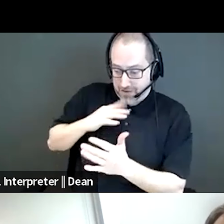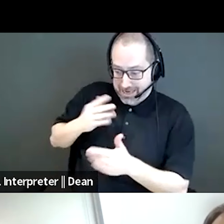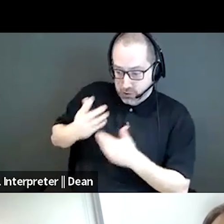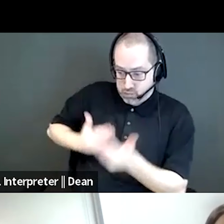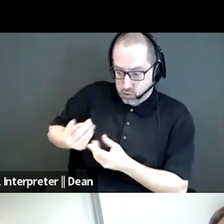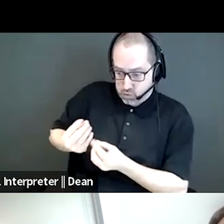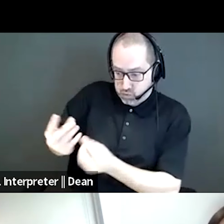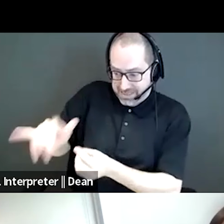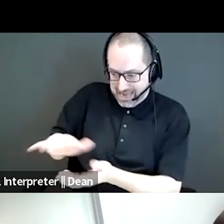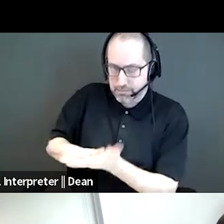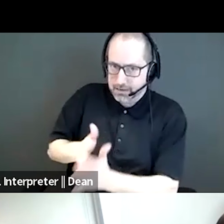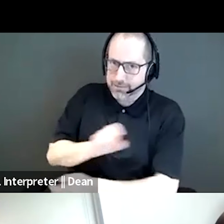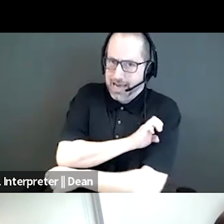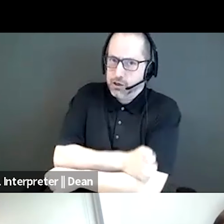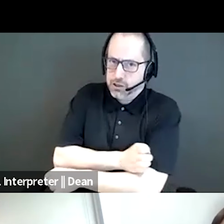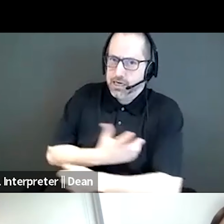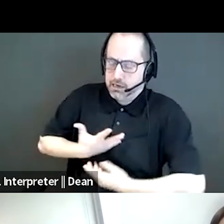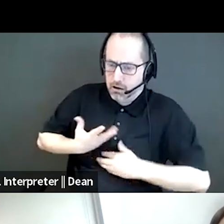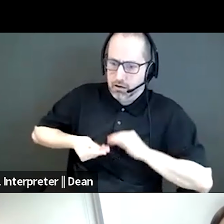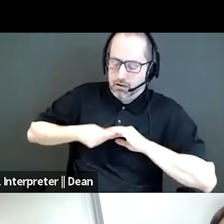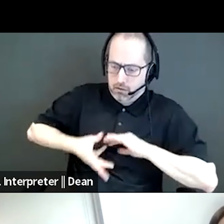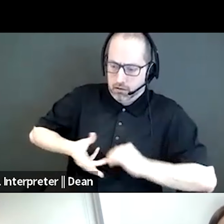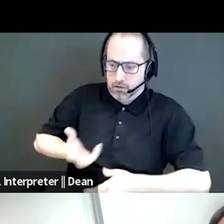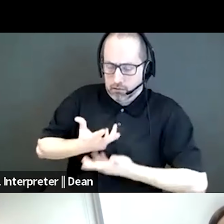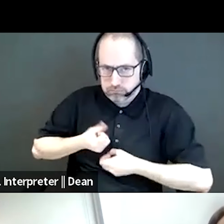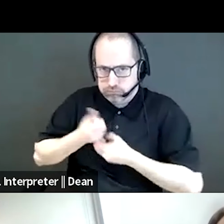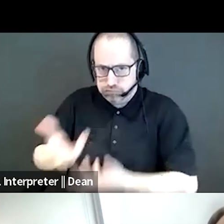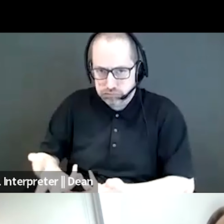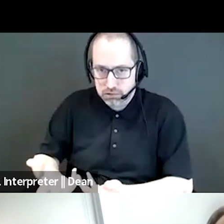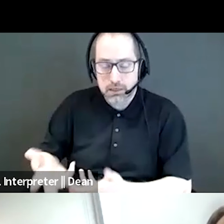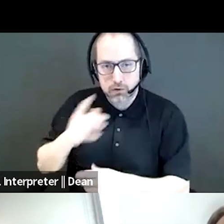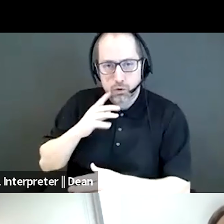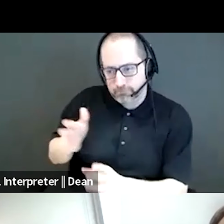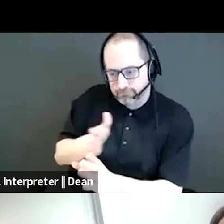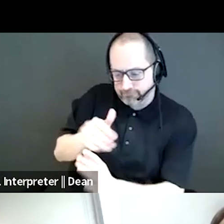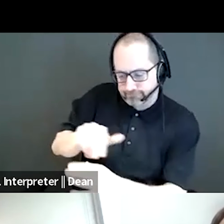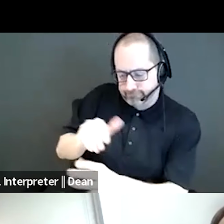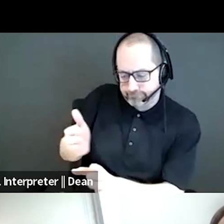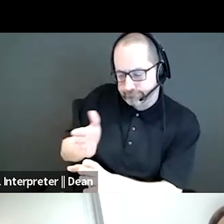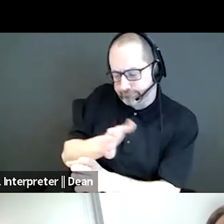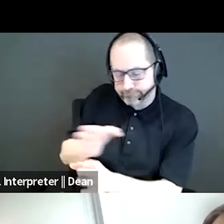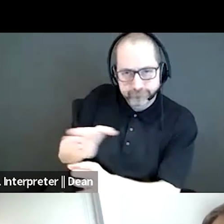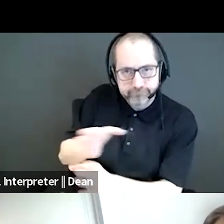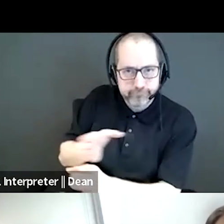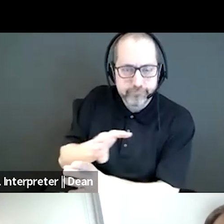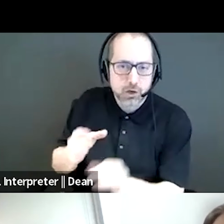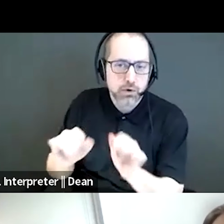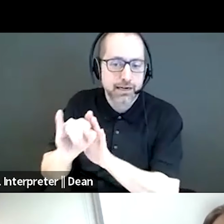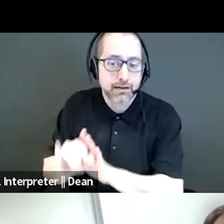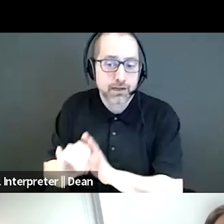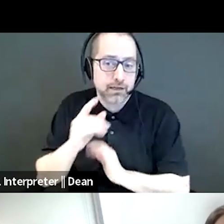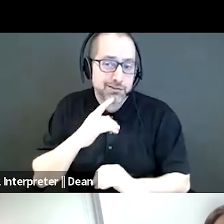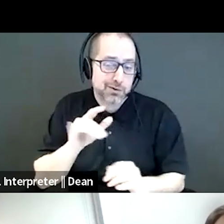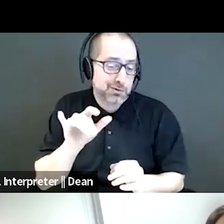this assessment. I would say also build out your resume with use for